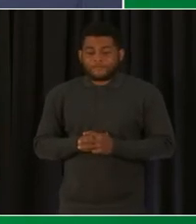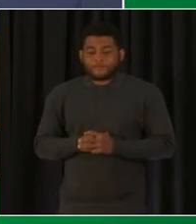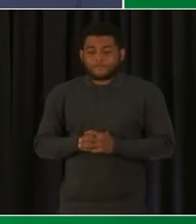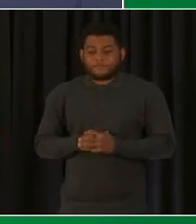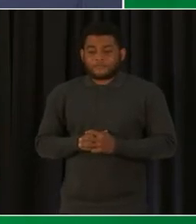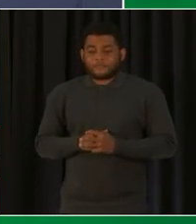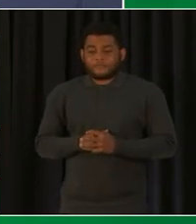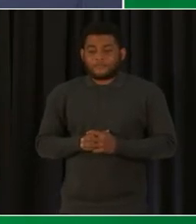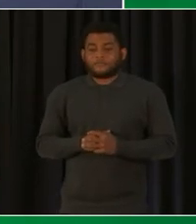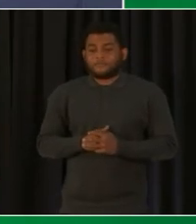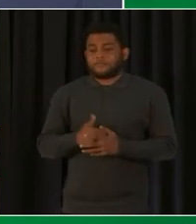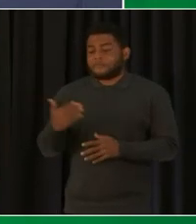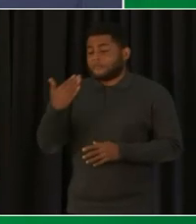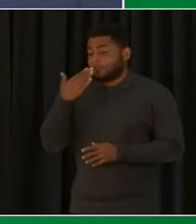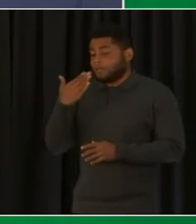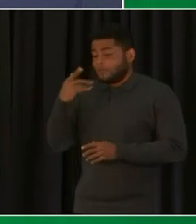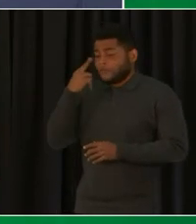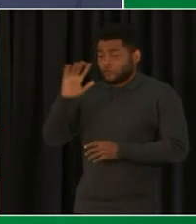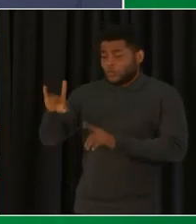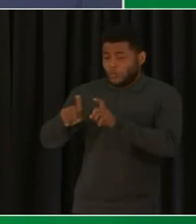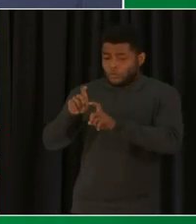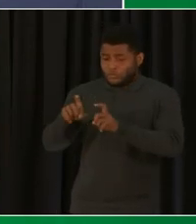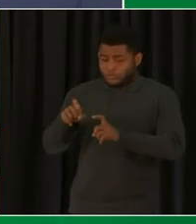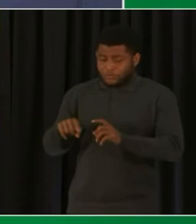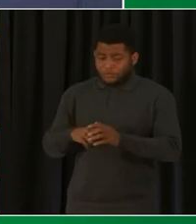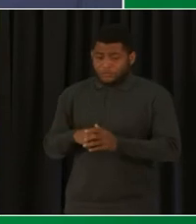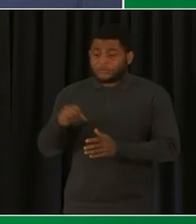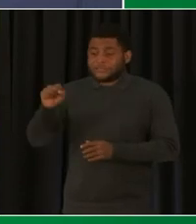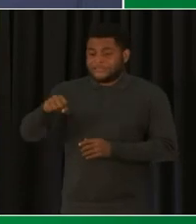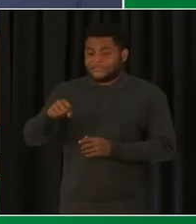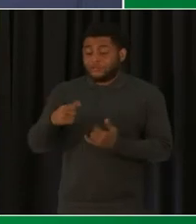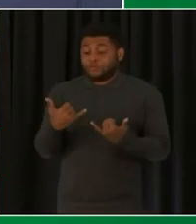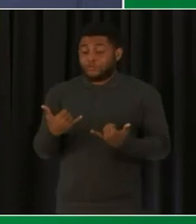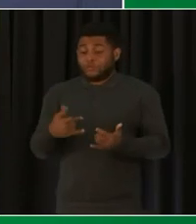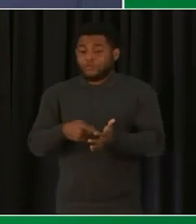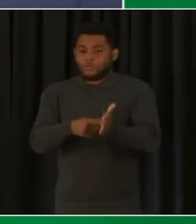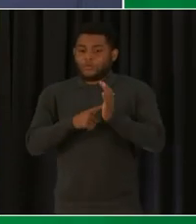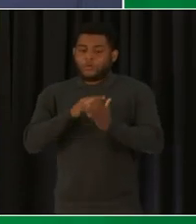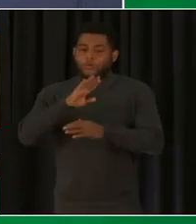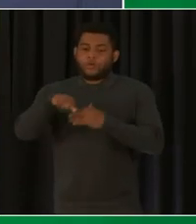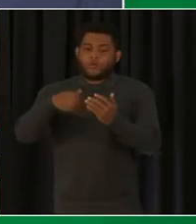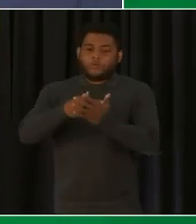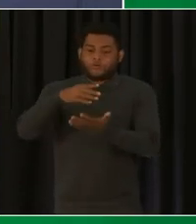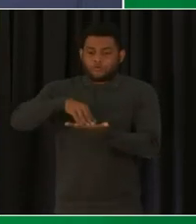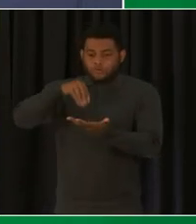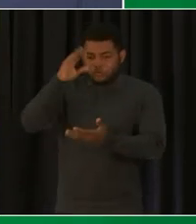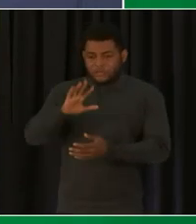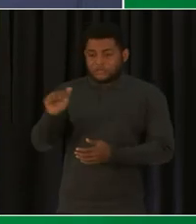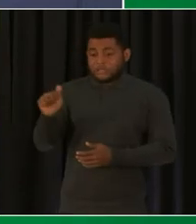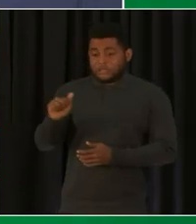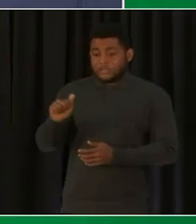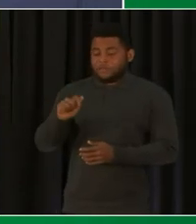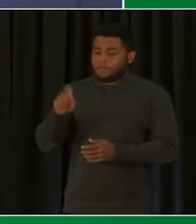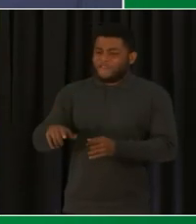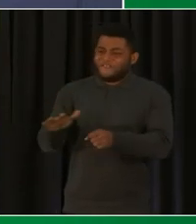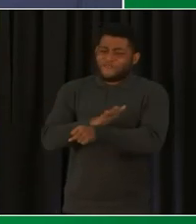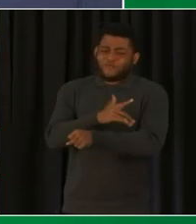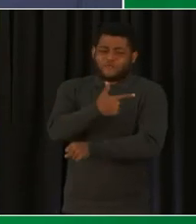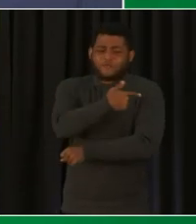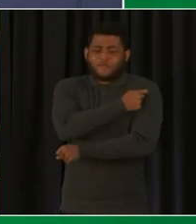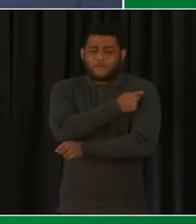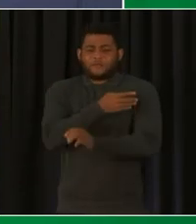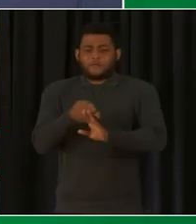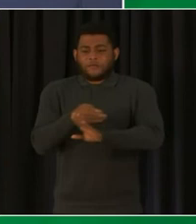We are asking all student athletes to be fully vaccinated against COVID-19 by November